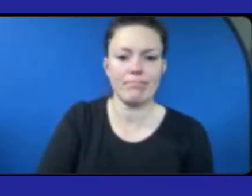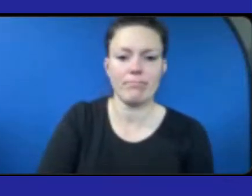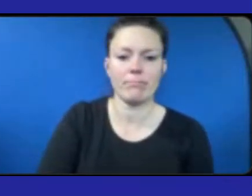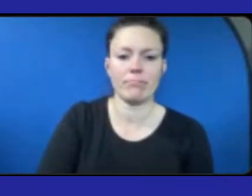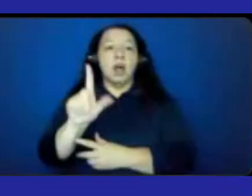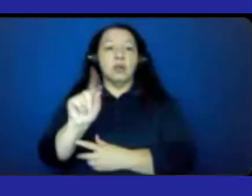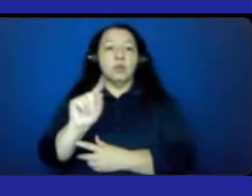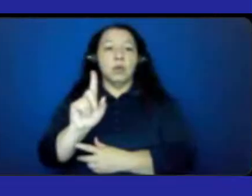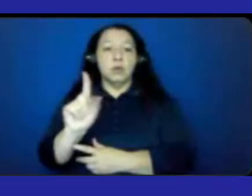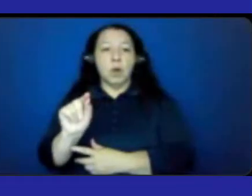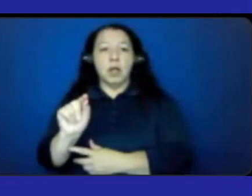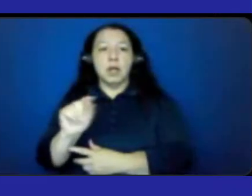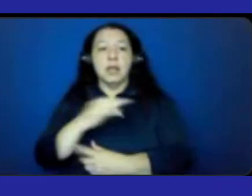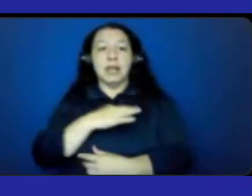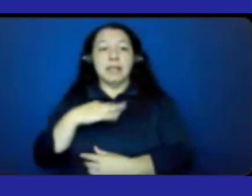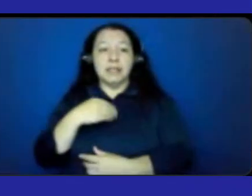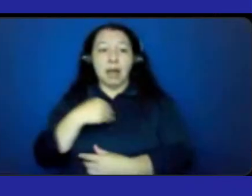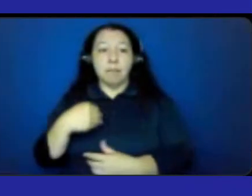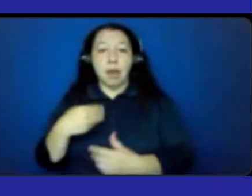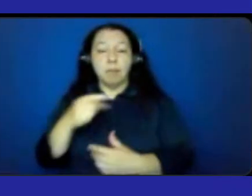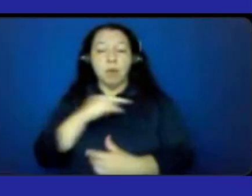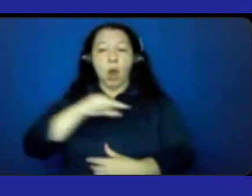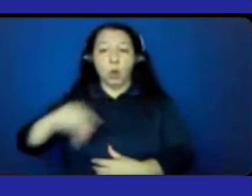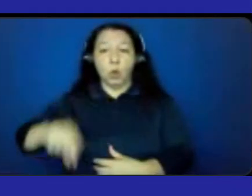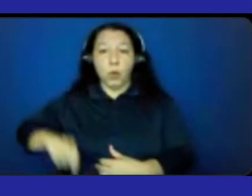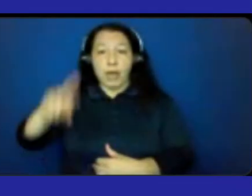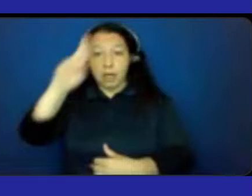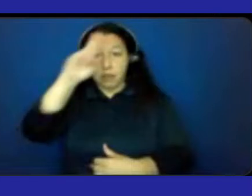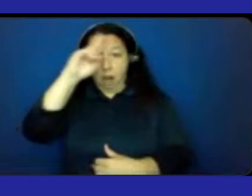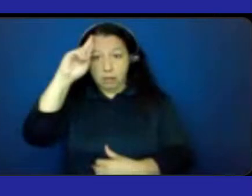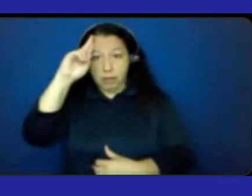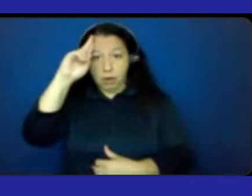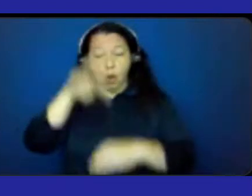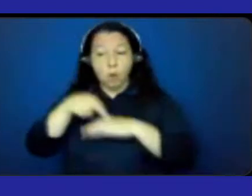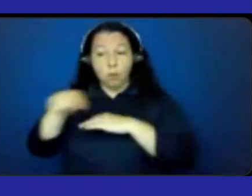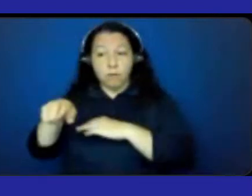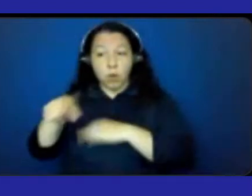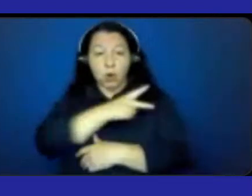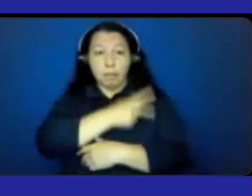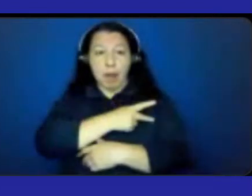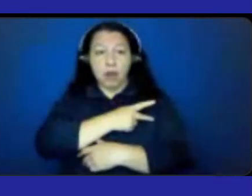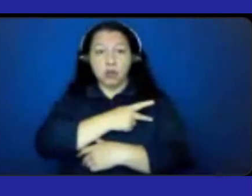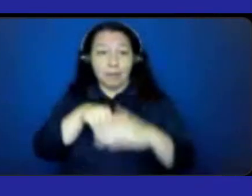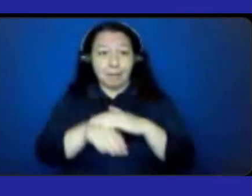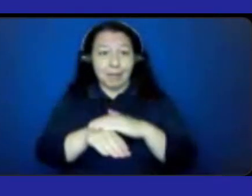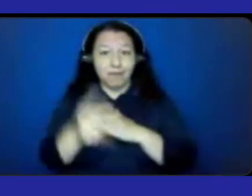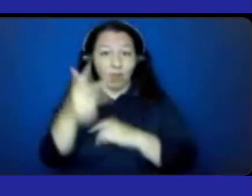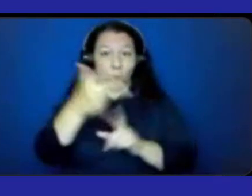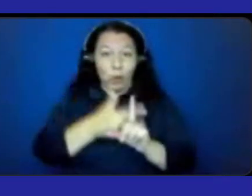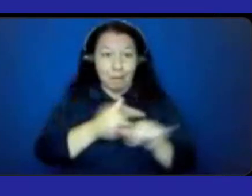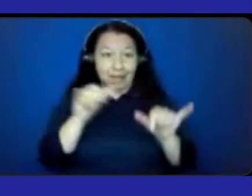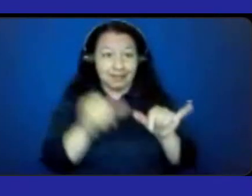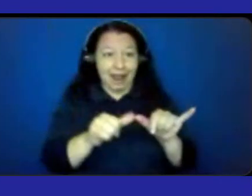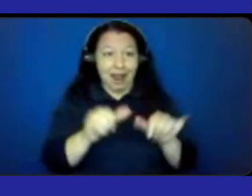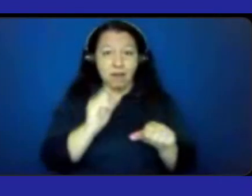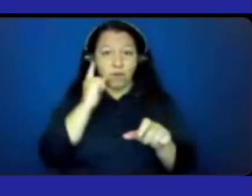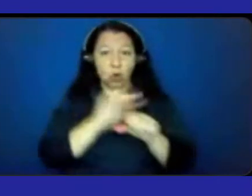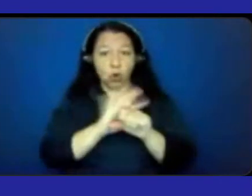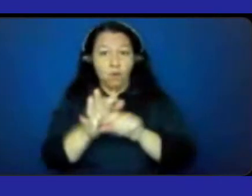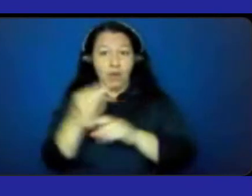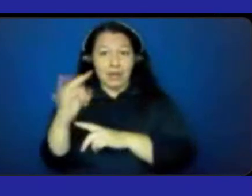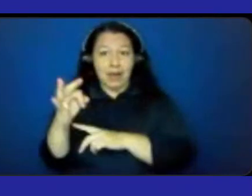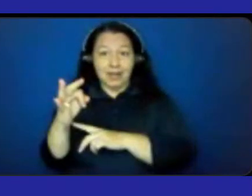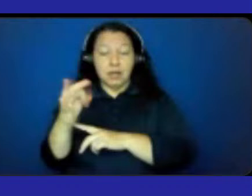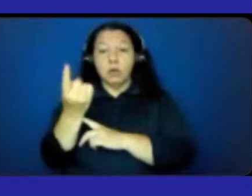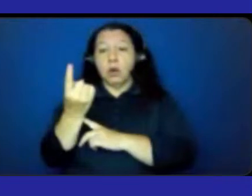member at Queen's Hospital referred a patient who had been admitted for 3 months for COVID-19. COVID had damaged her